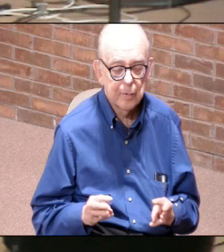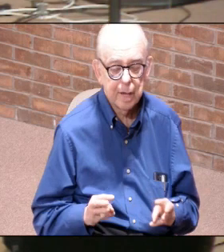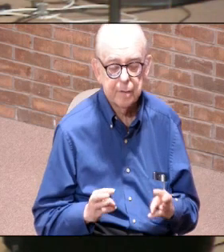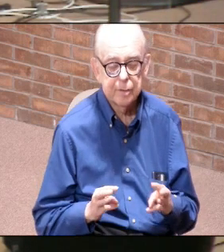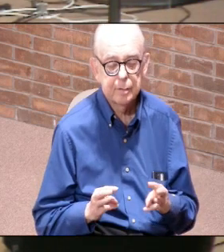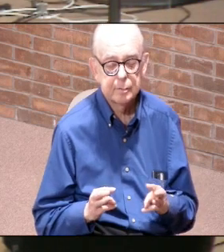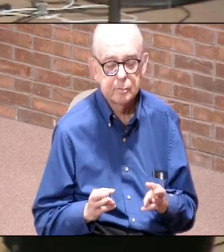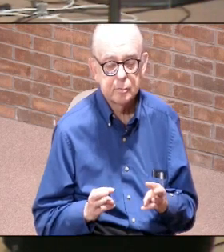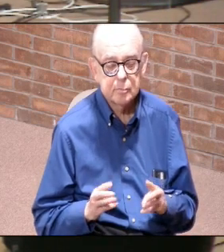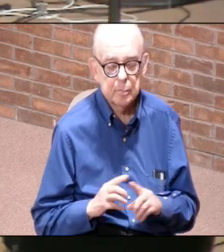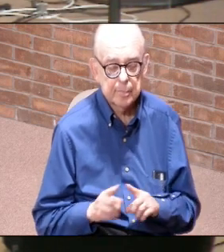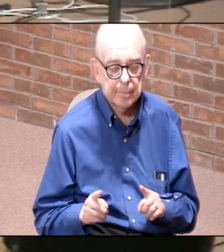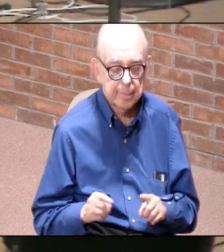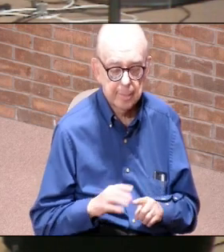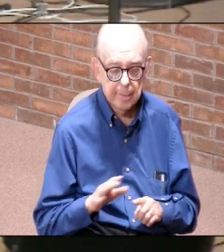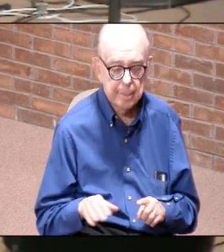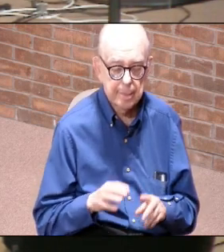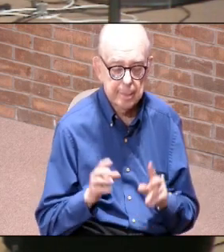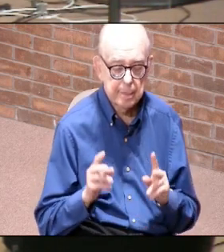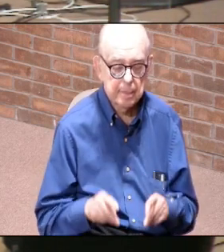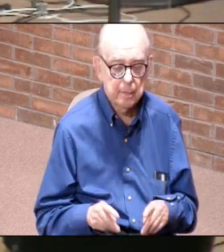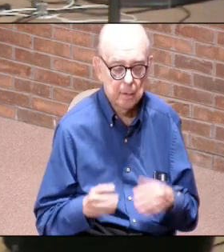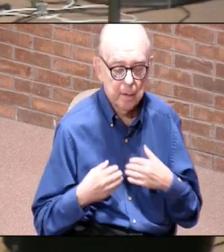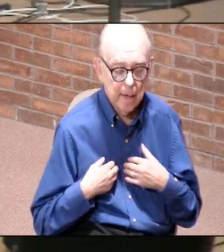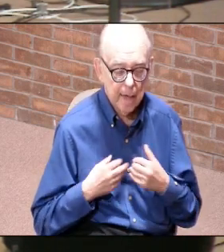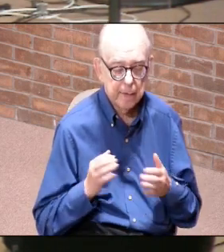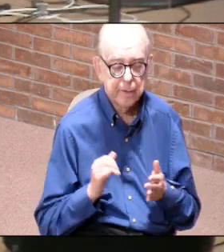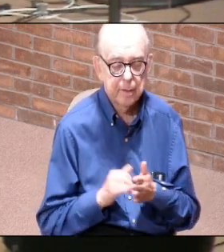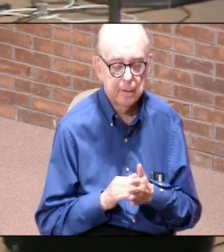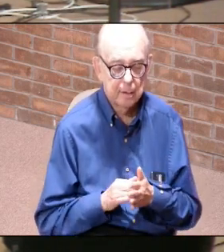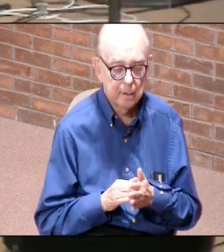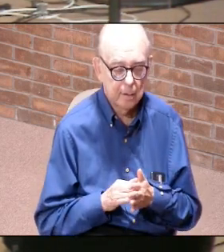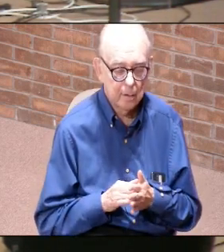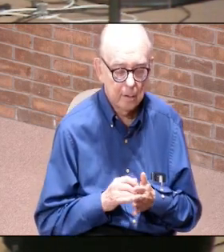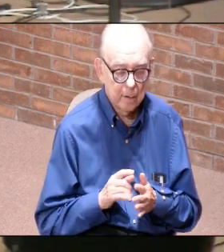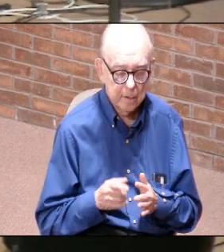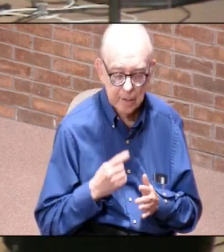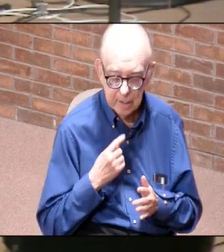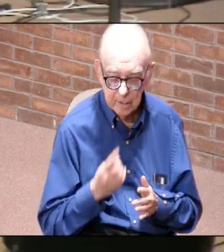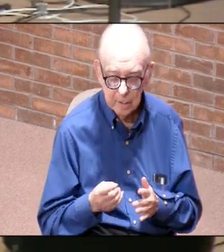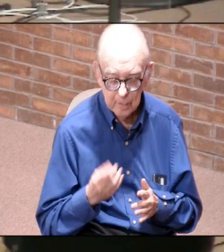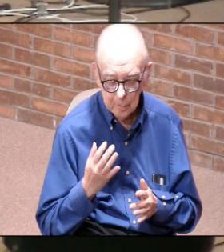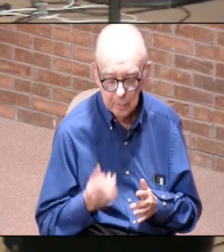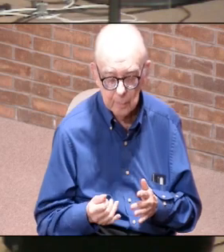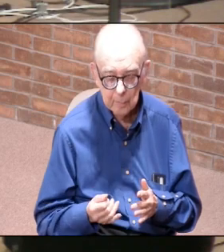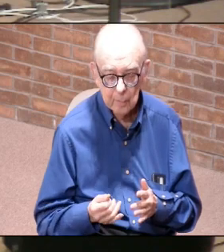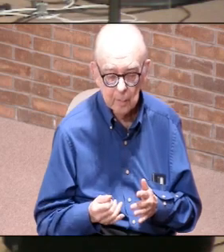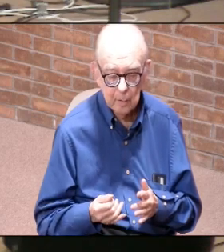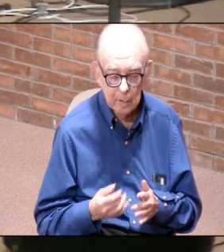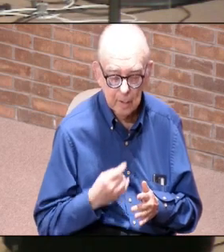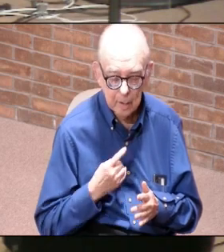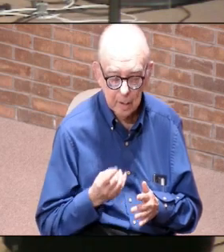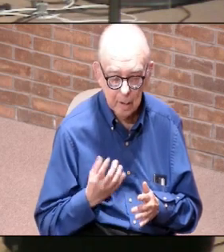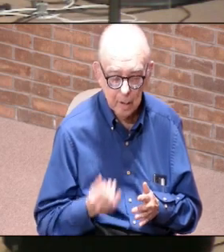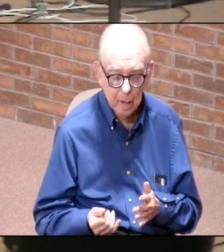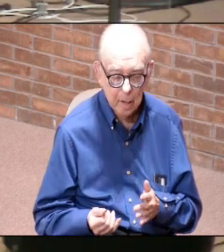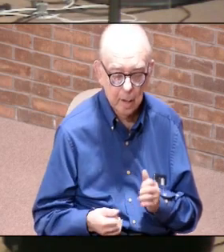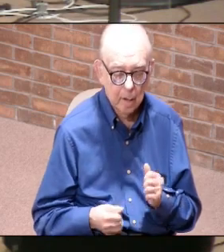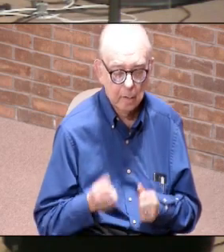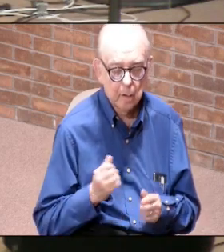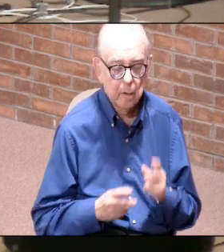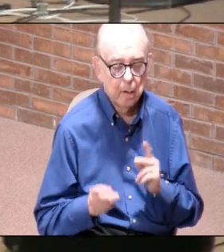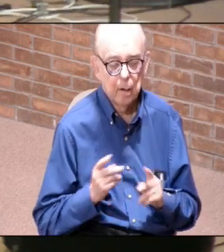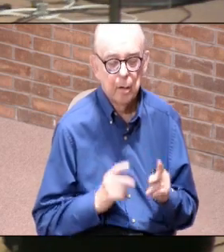ways. But the average person has that. And can I tell you why? Can I tell you why that